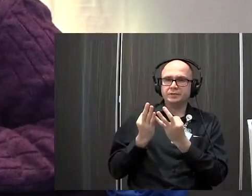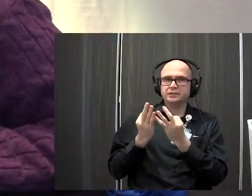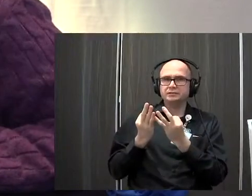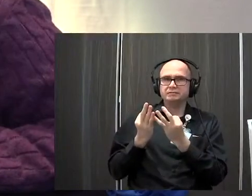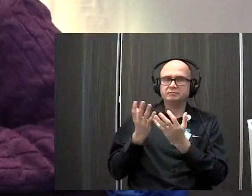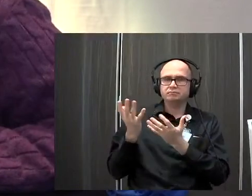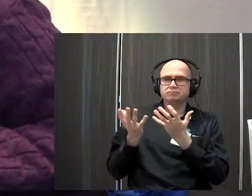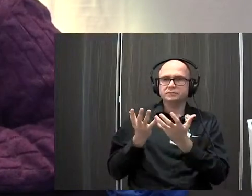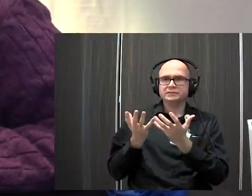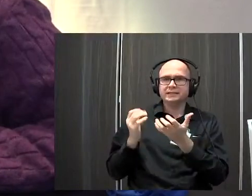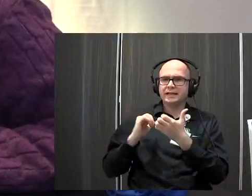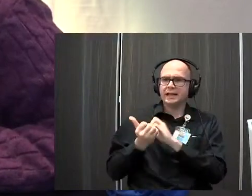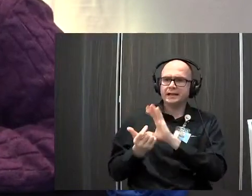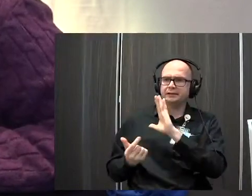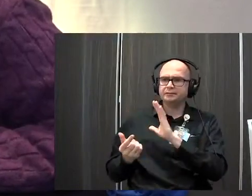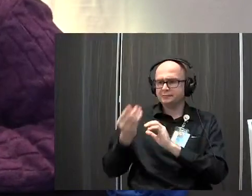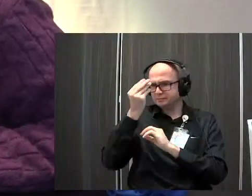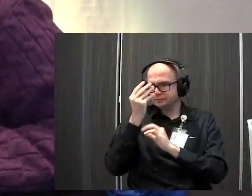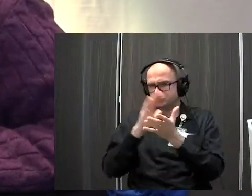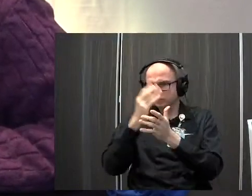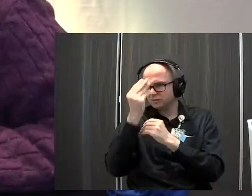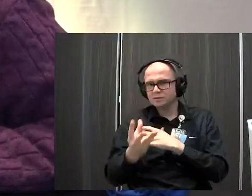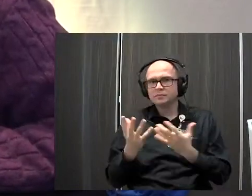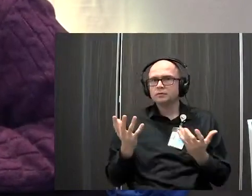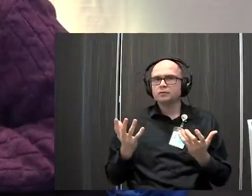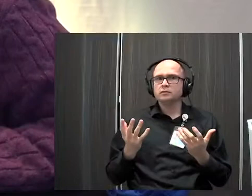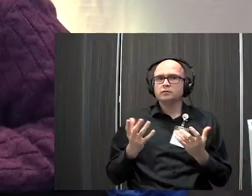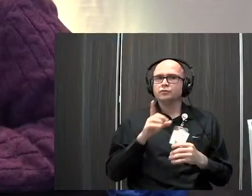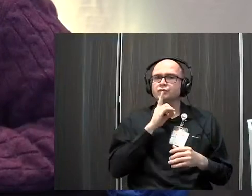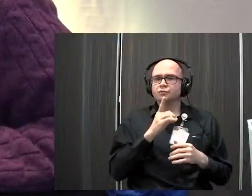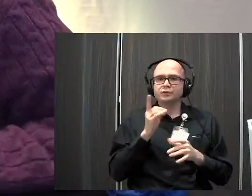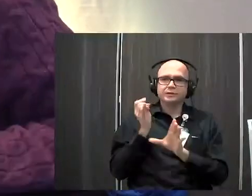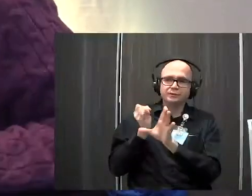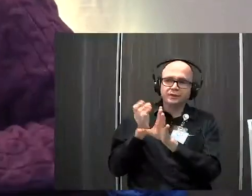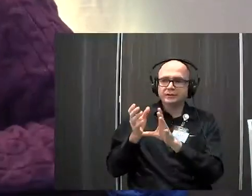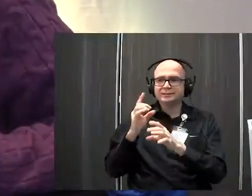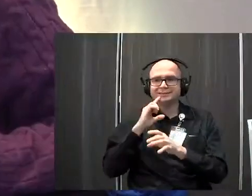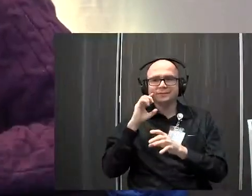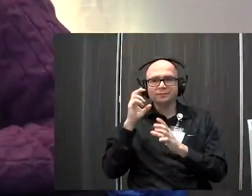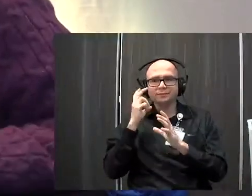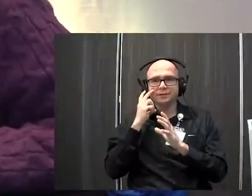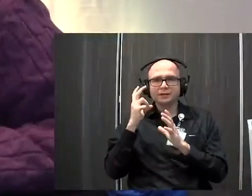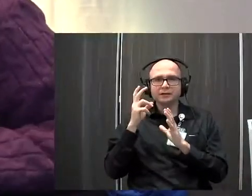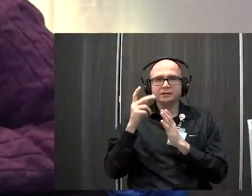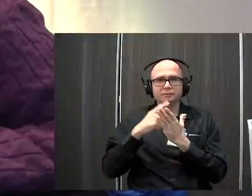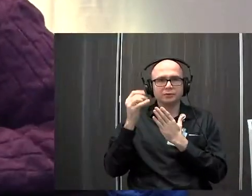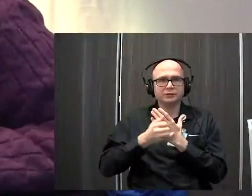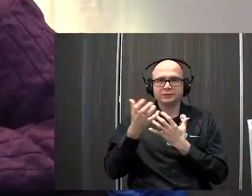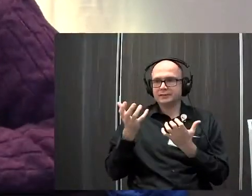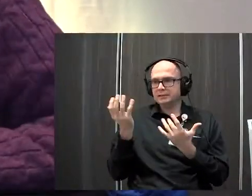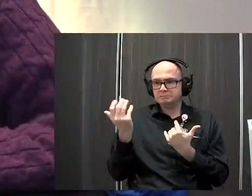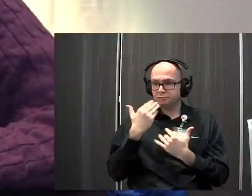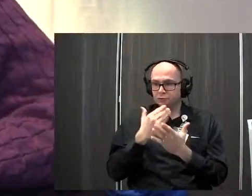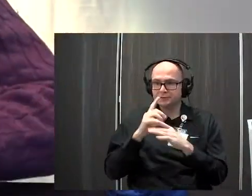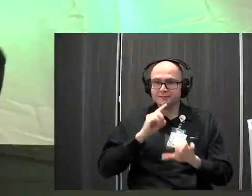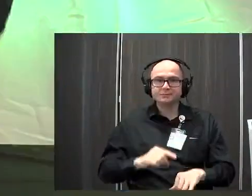able to indicate to the school? Because particularly you're kind of talking about interveners, deafblind projects at this point. I thought it might be a good time to answer